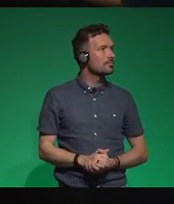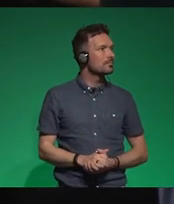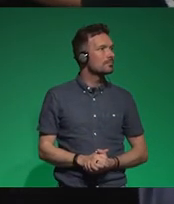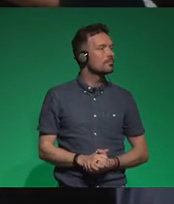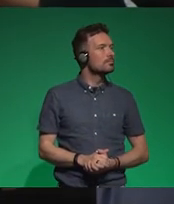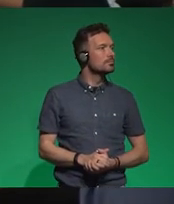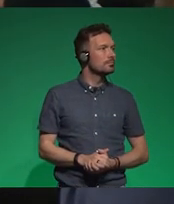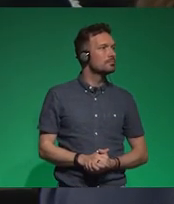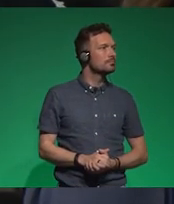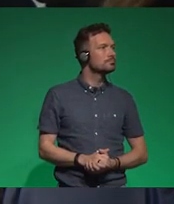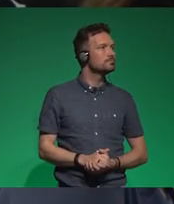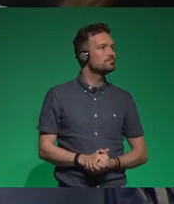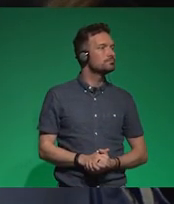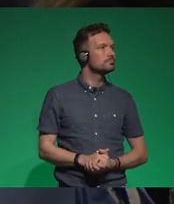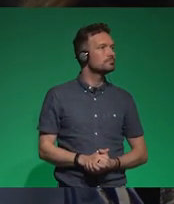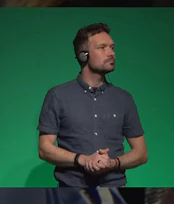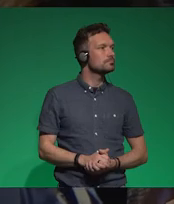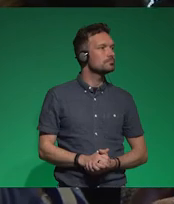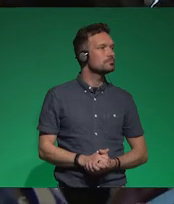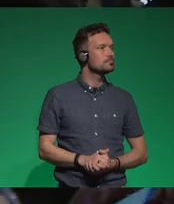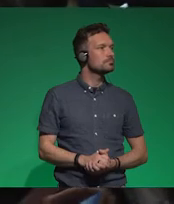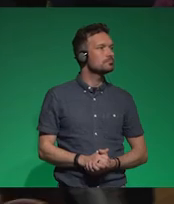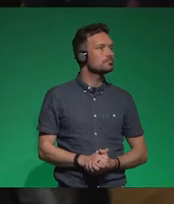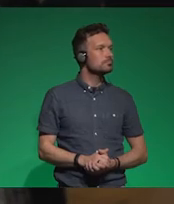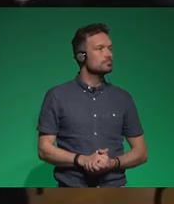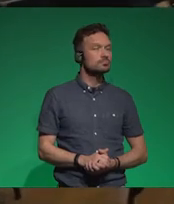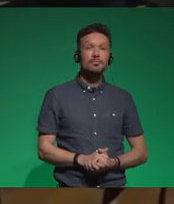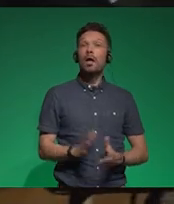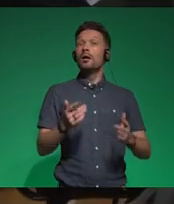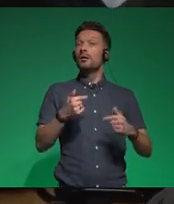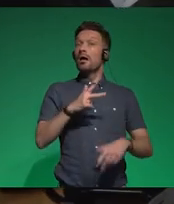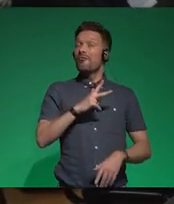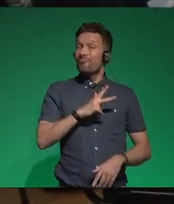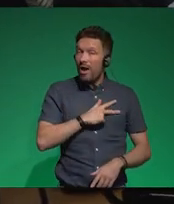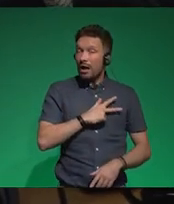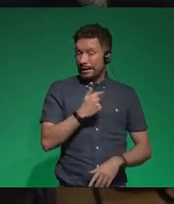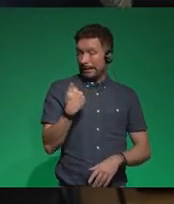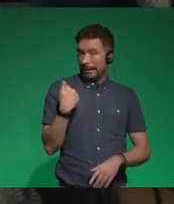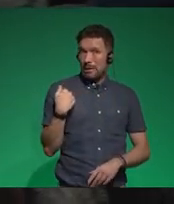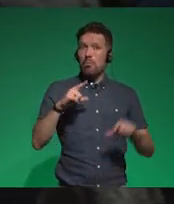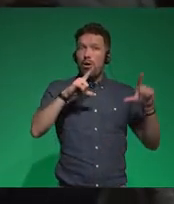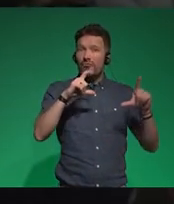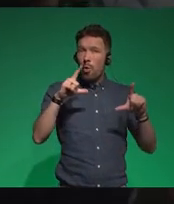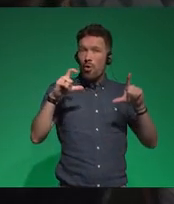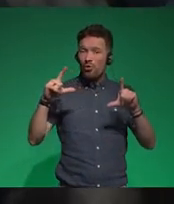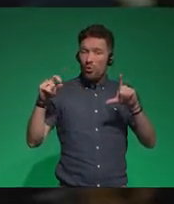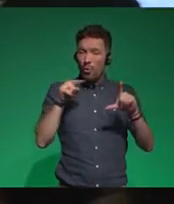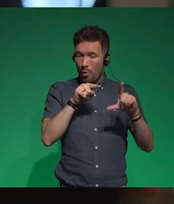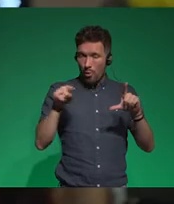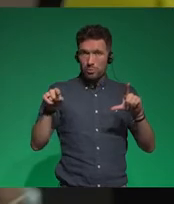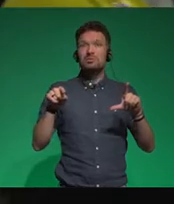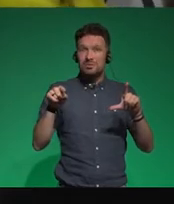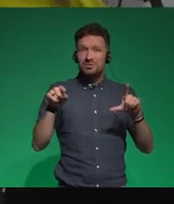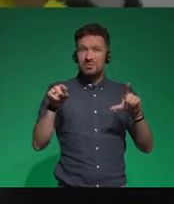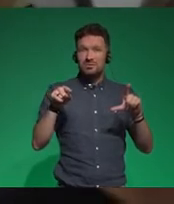I really enjoy all the human being that inside of the picture, the indication